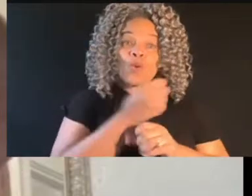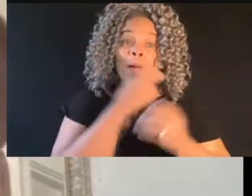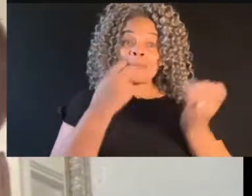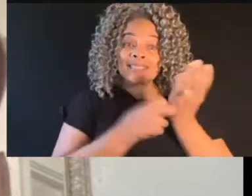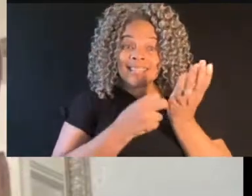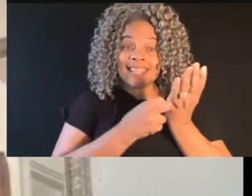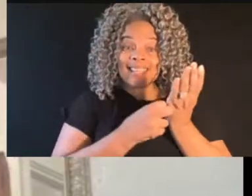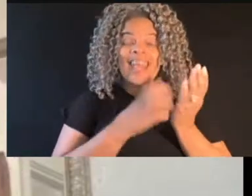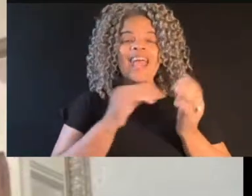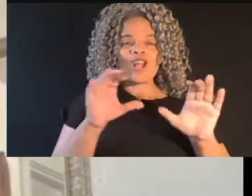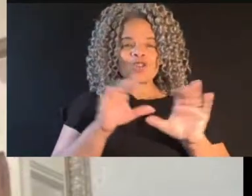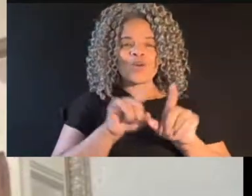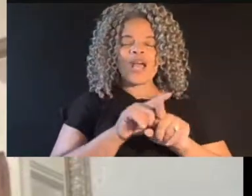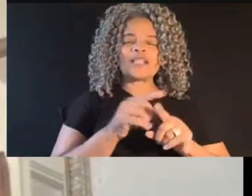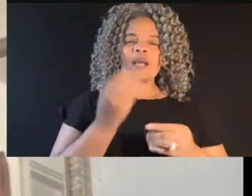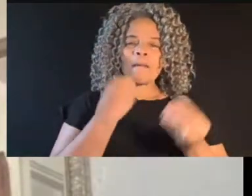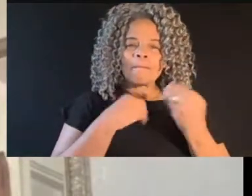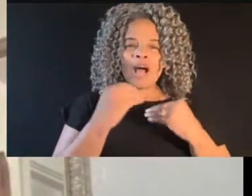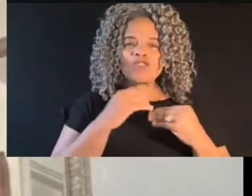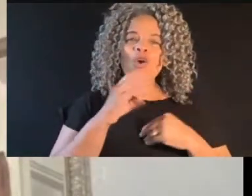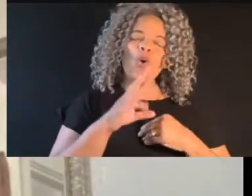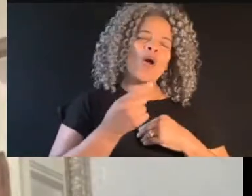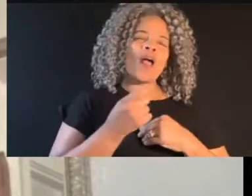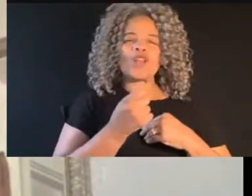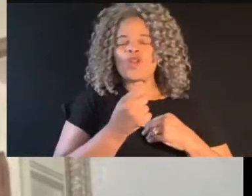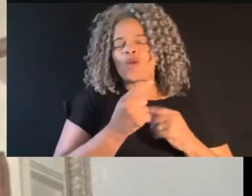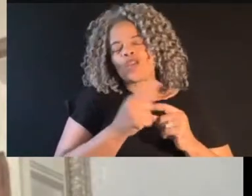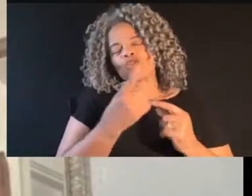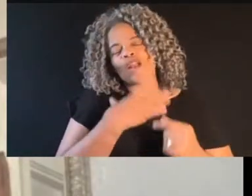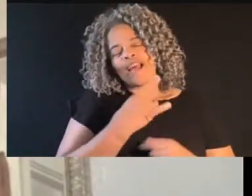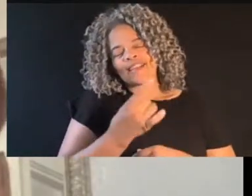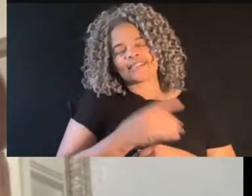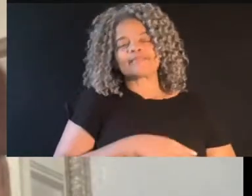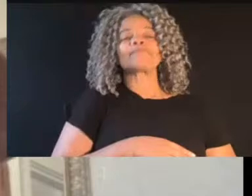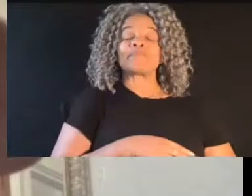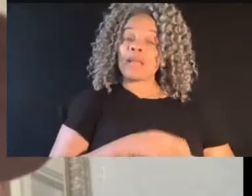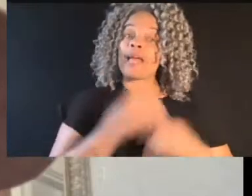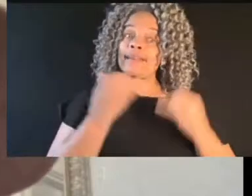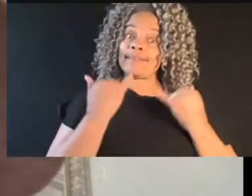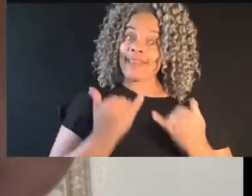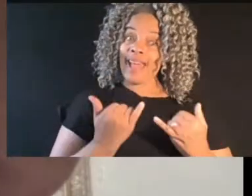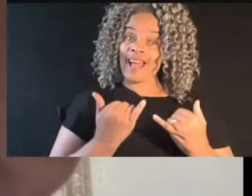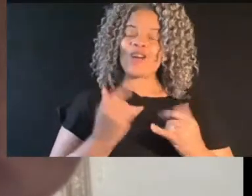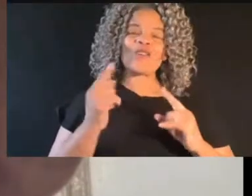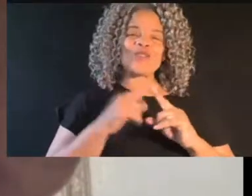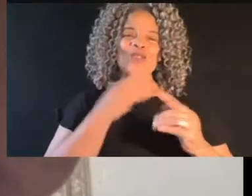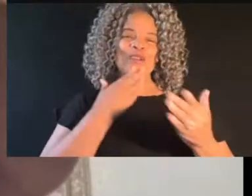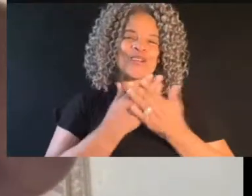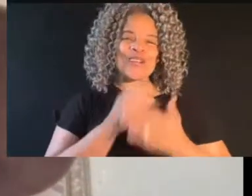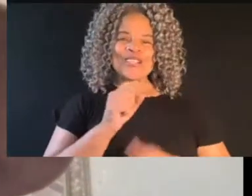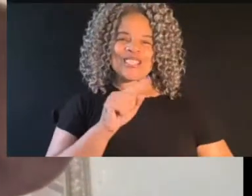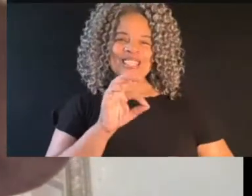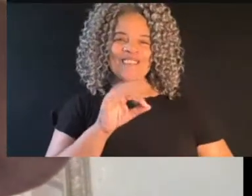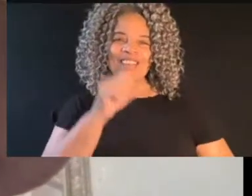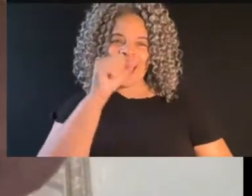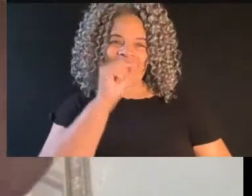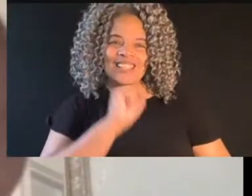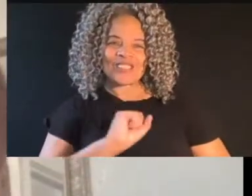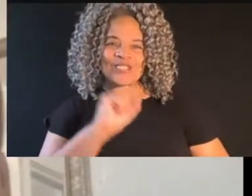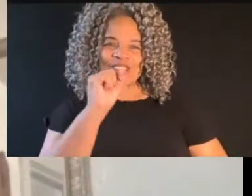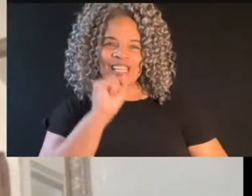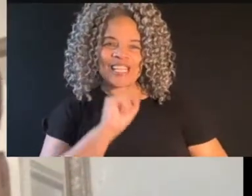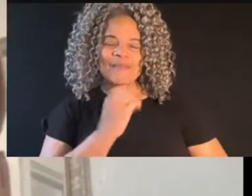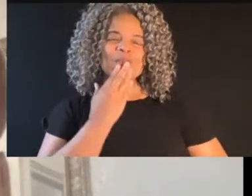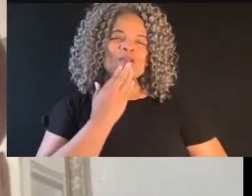do as much or even as little as you'd like. And now to the good stuff, the ice cream.